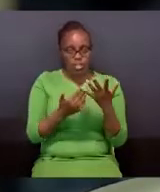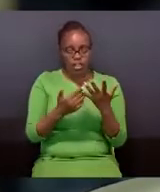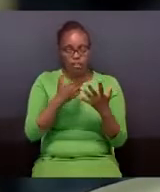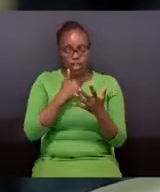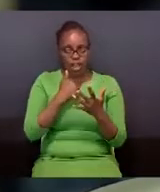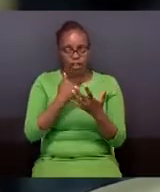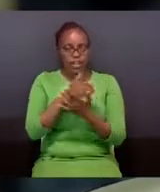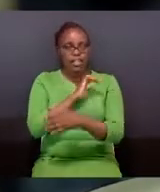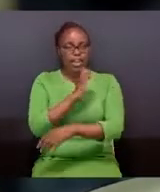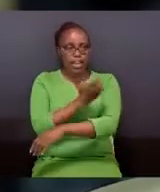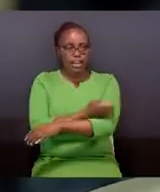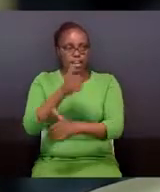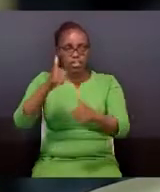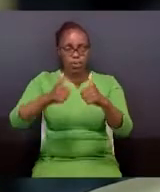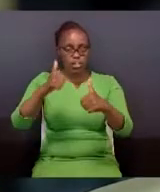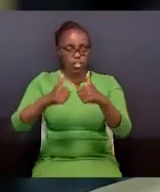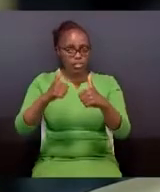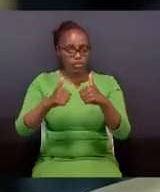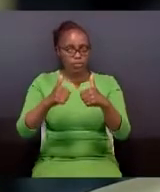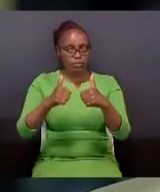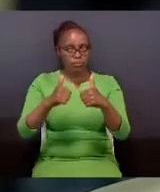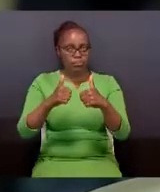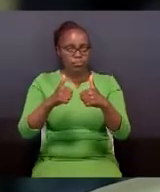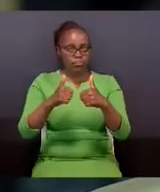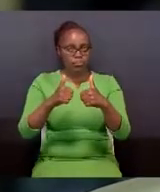is the energy that actually